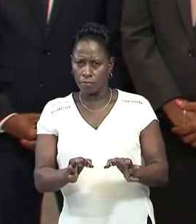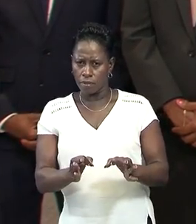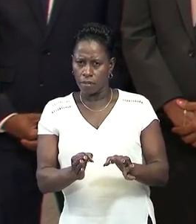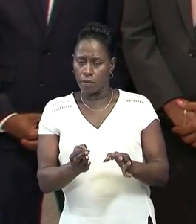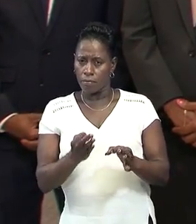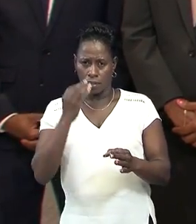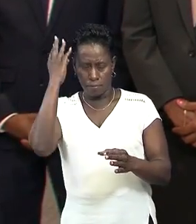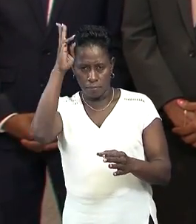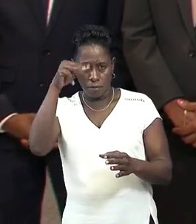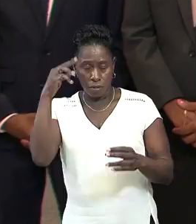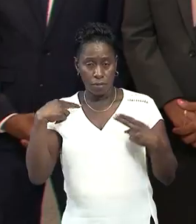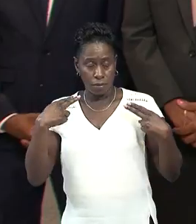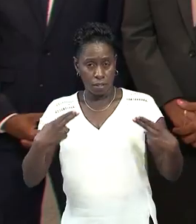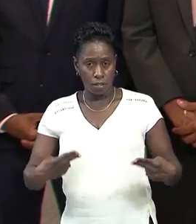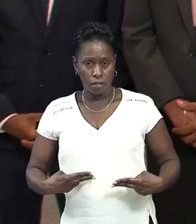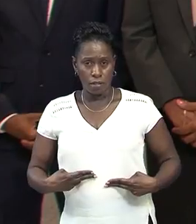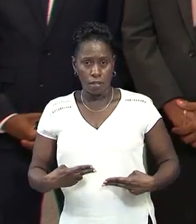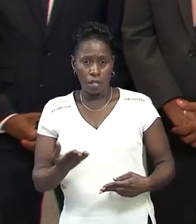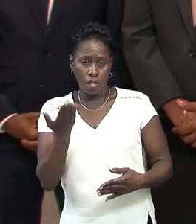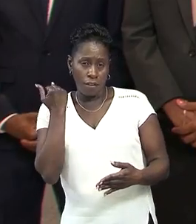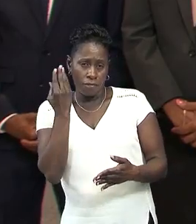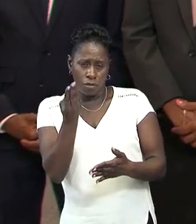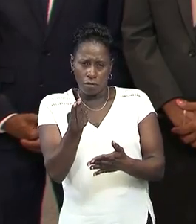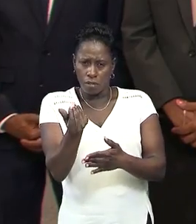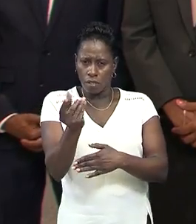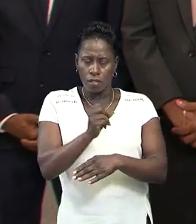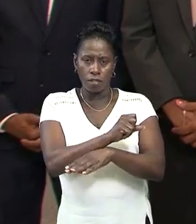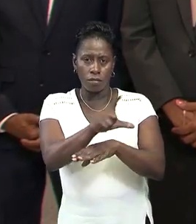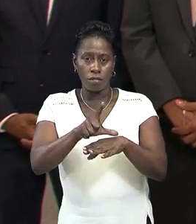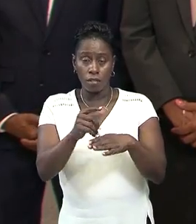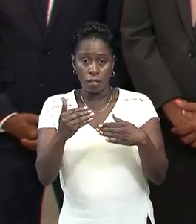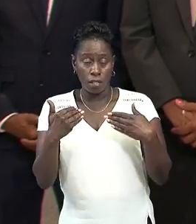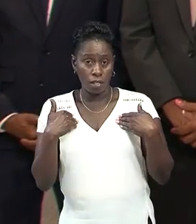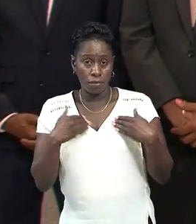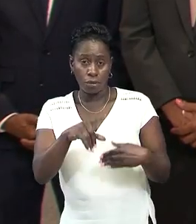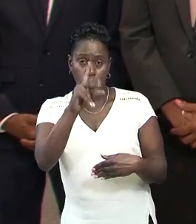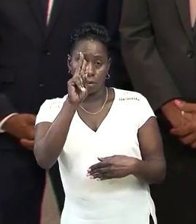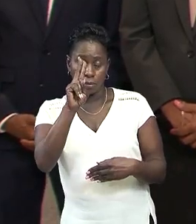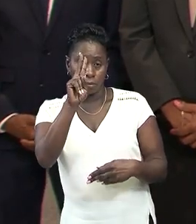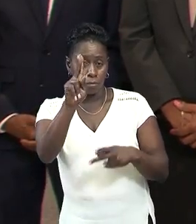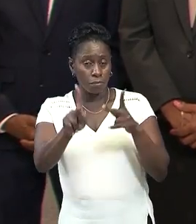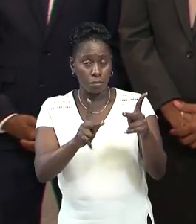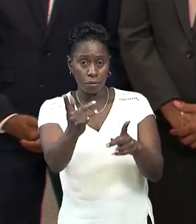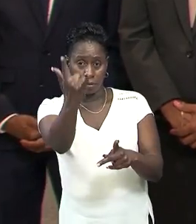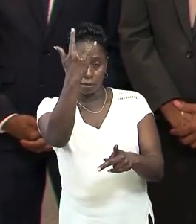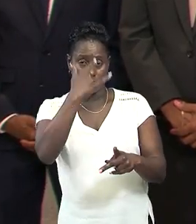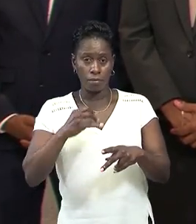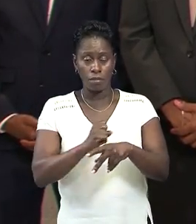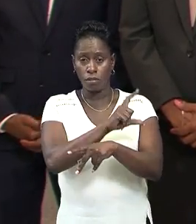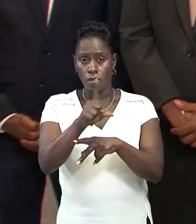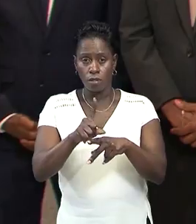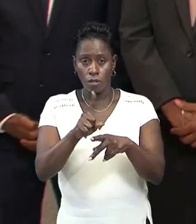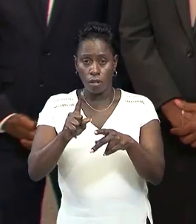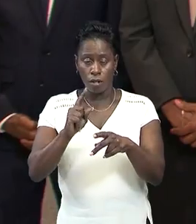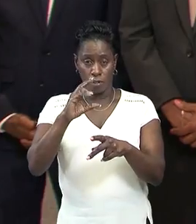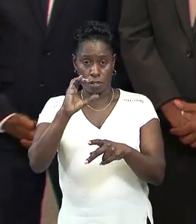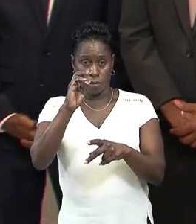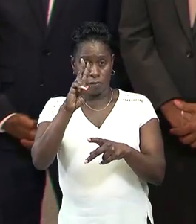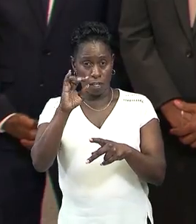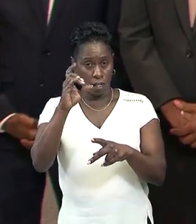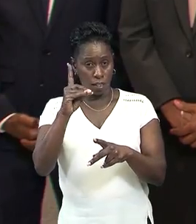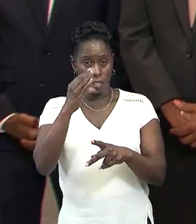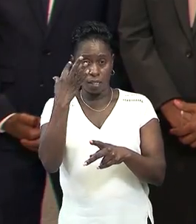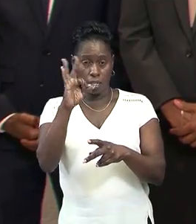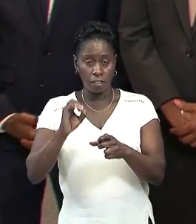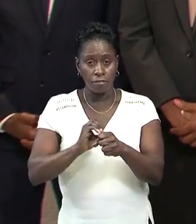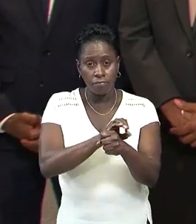As confirmed by the Ministry of Health, over the past few days, St. Lucia now has two imported cases of COVID-19,